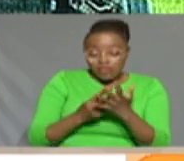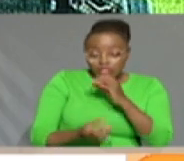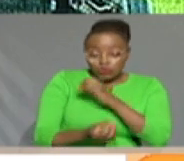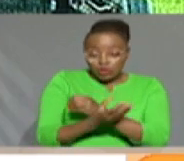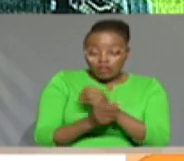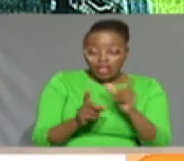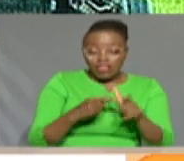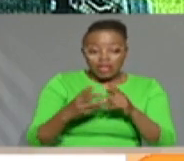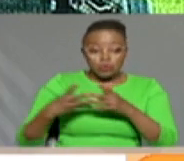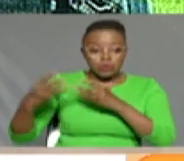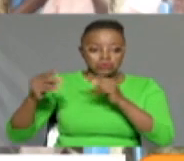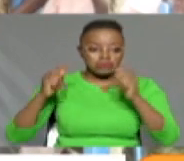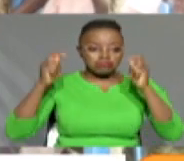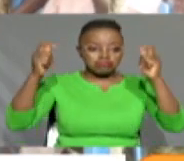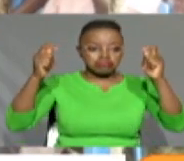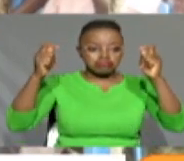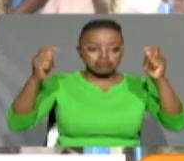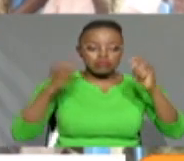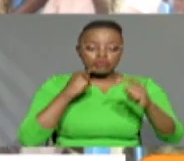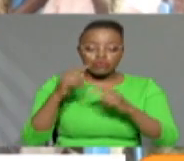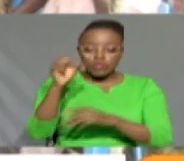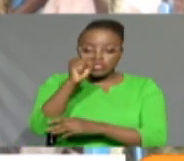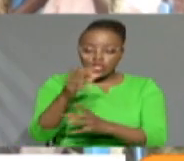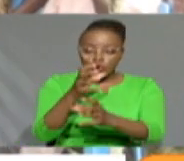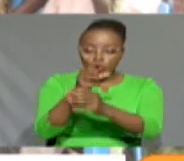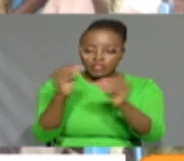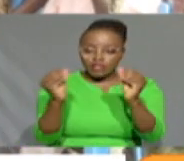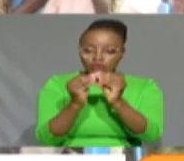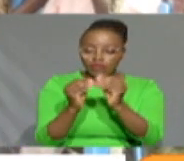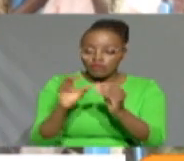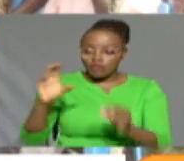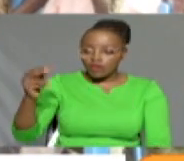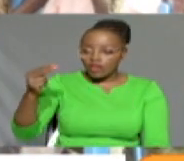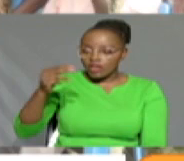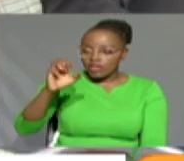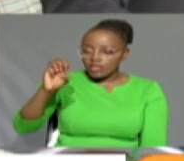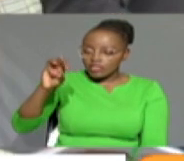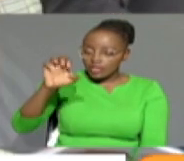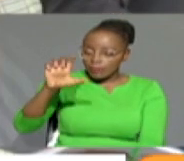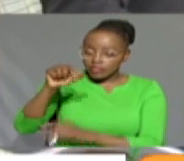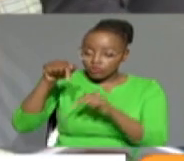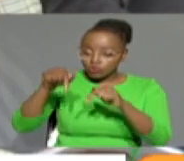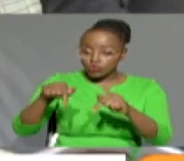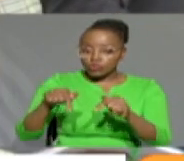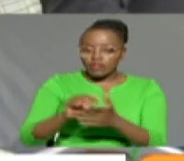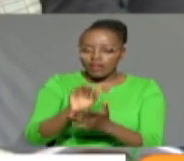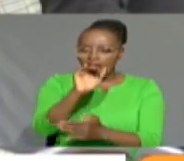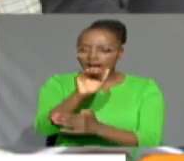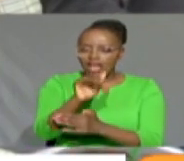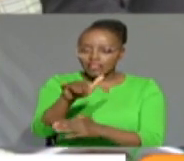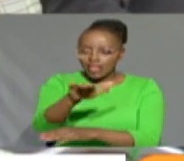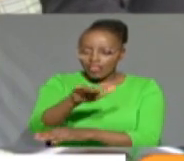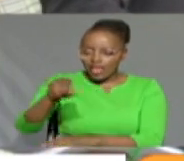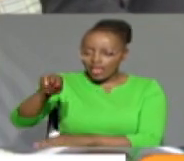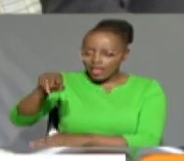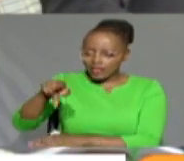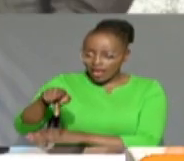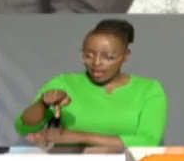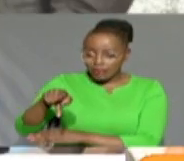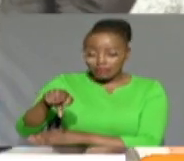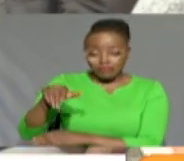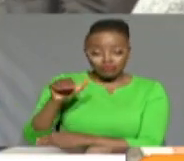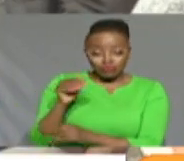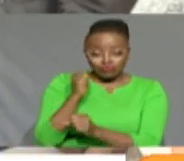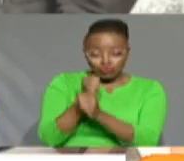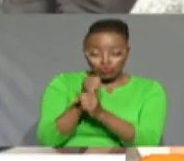to the streets. Speaking during a stakeholders meeting held in Chemelil today, the farmers asked area MP Onyango Koyo to work